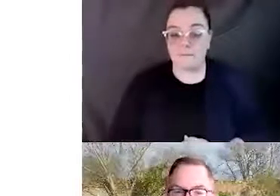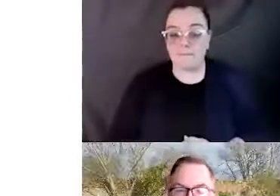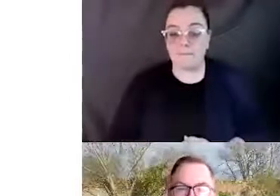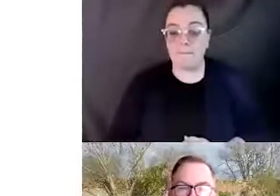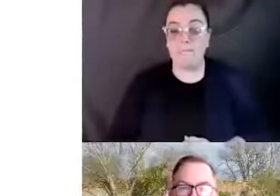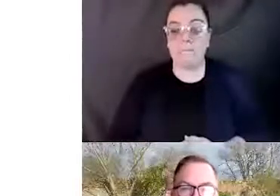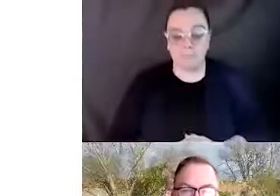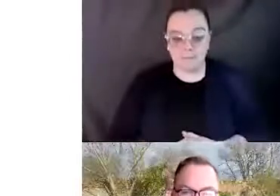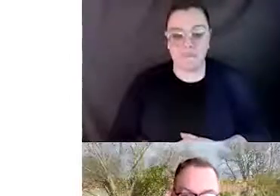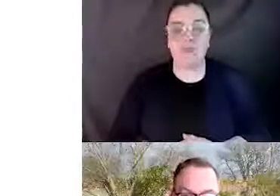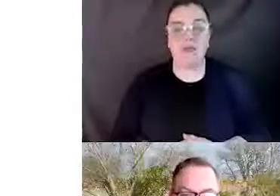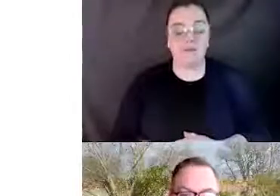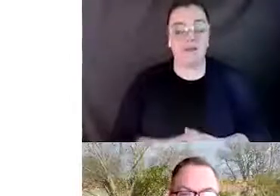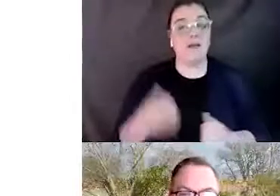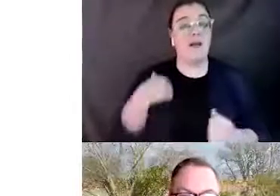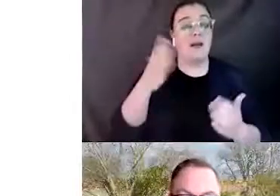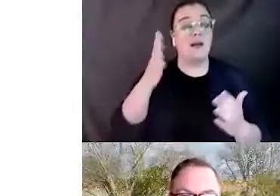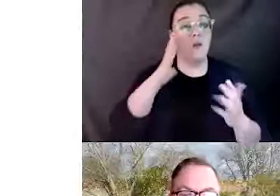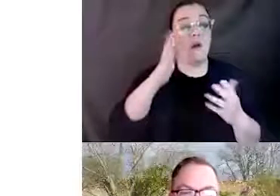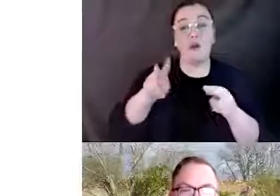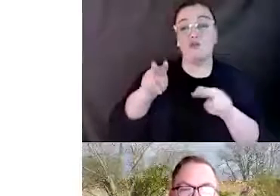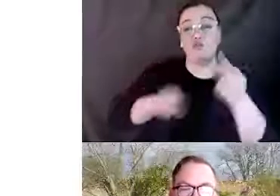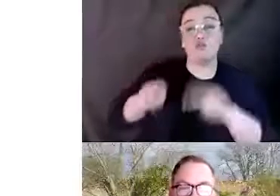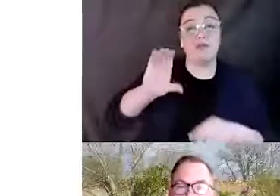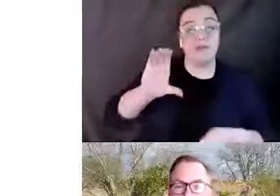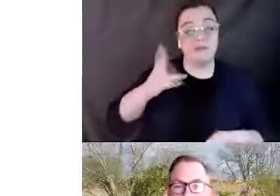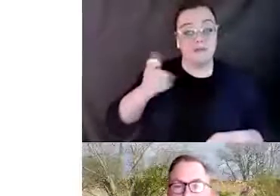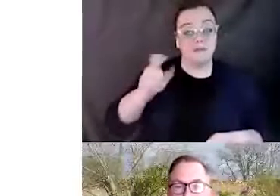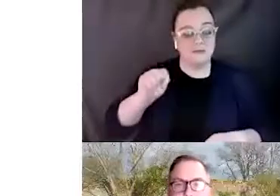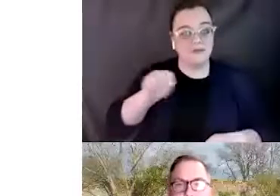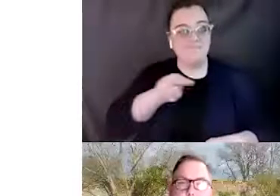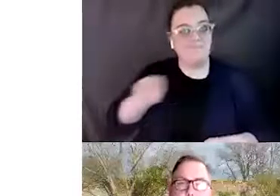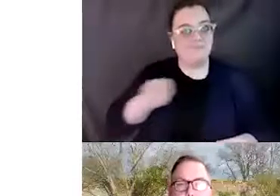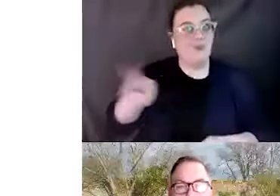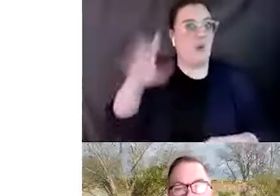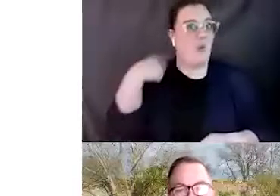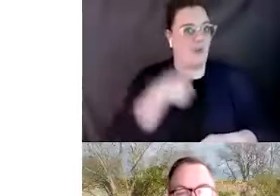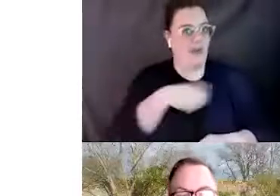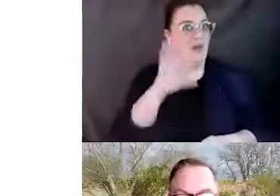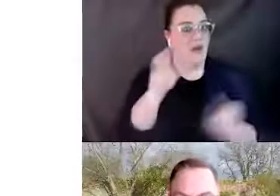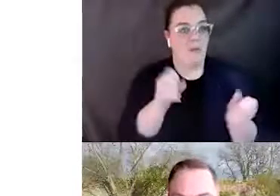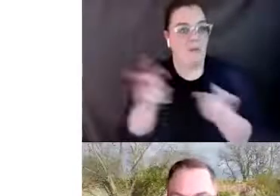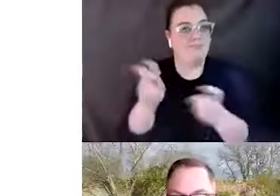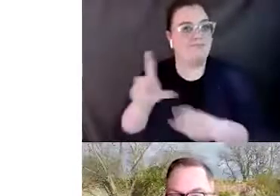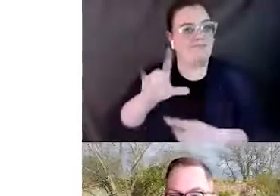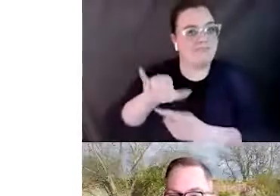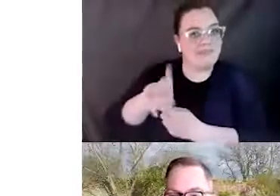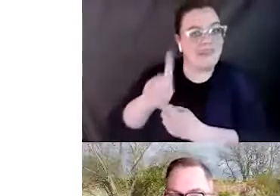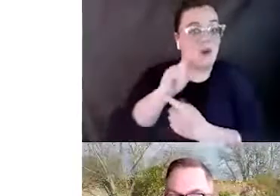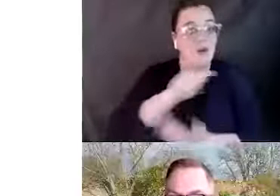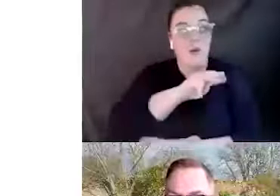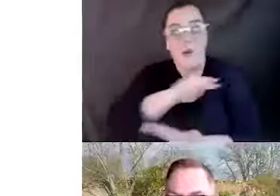also be looking at the chat through the meeting. We'll be posting lots of links there for you, for your use and to share with